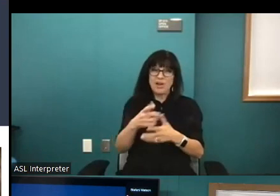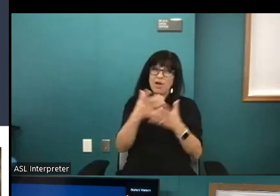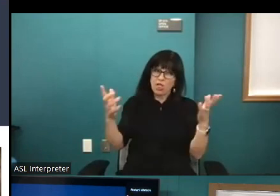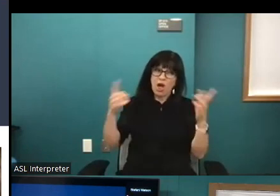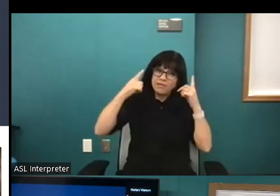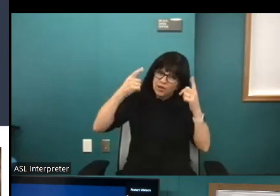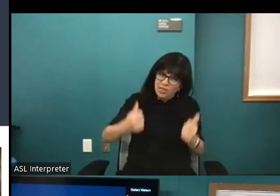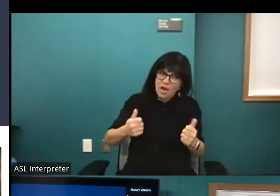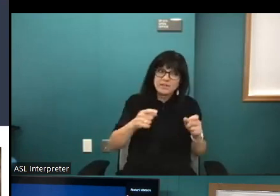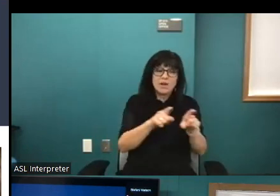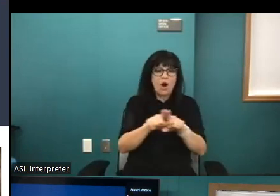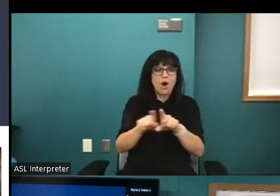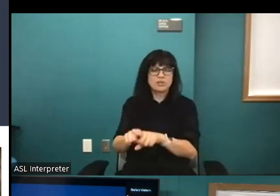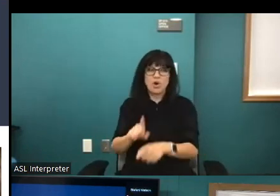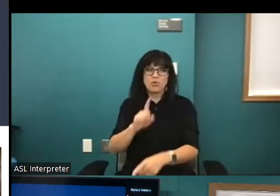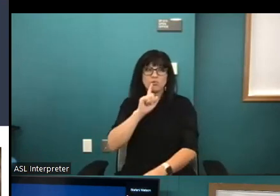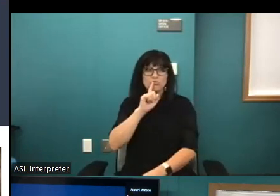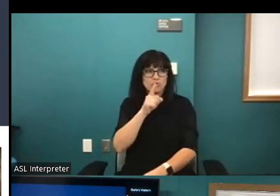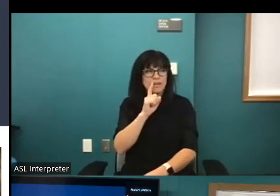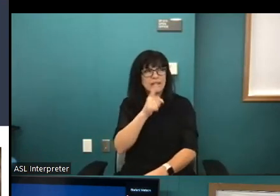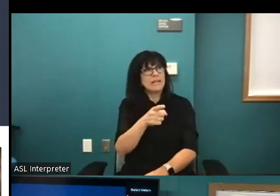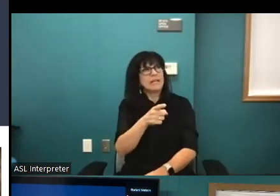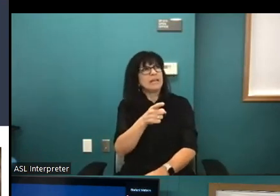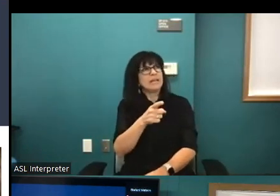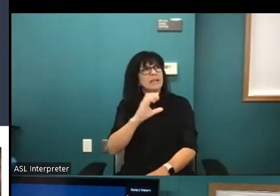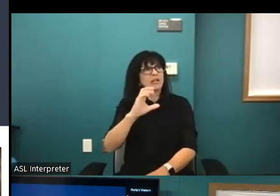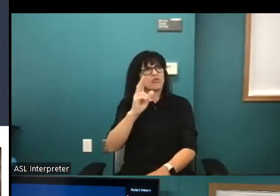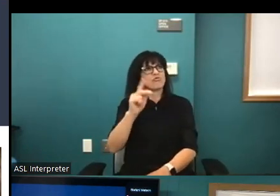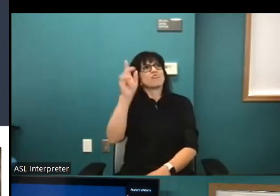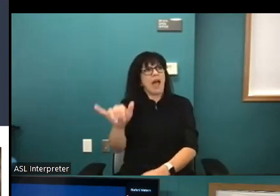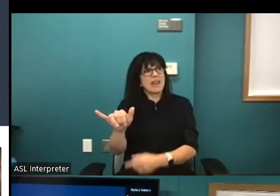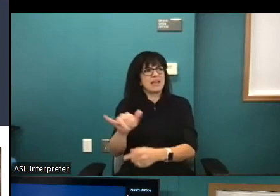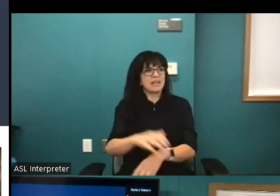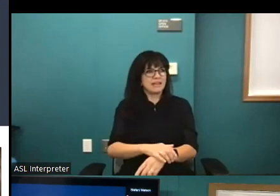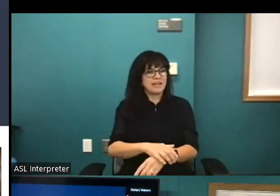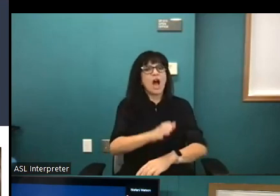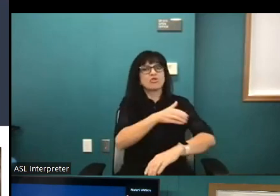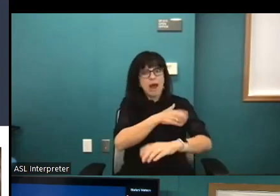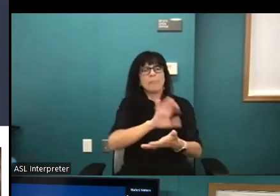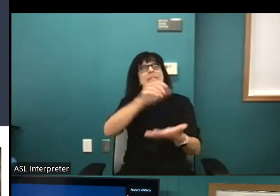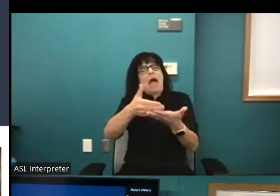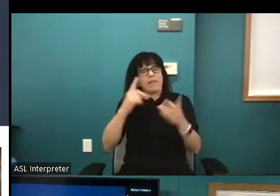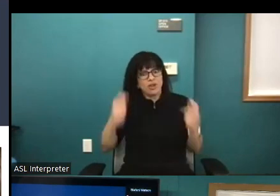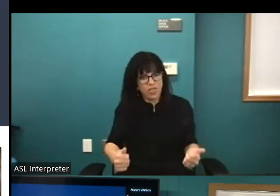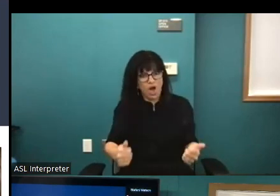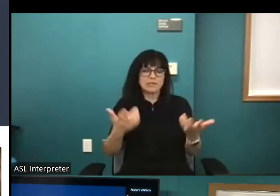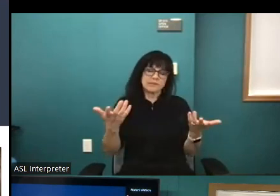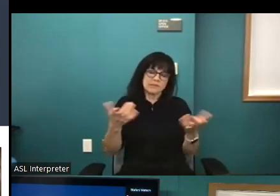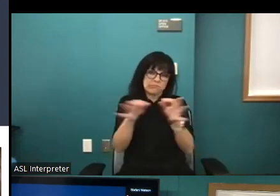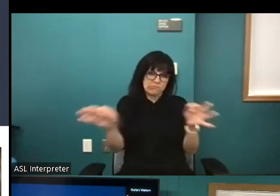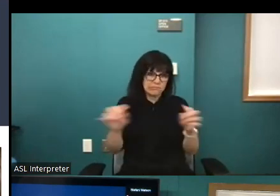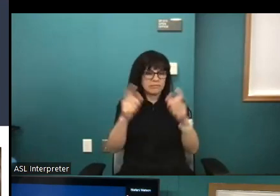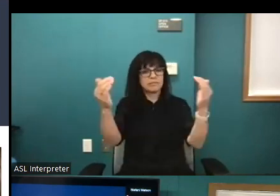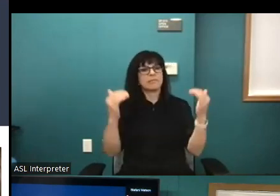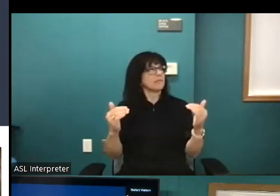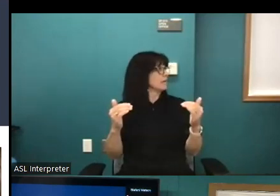loss, and you have to have really cruddy. No, that's the technical term. You have to have really cruddy word recognition, right? So actually, go to the